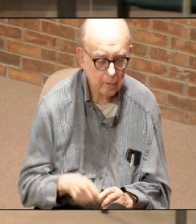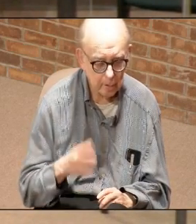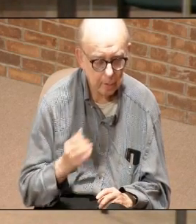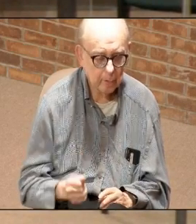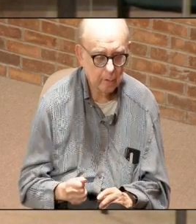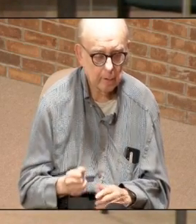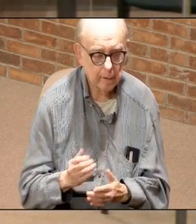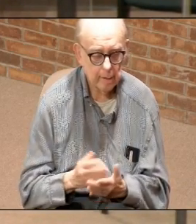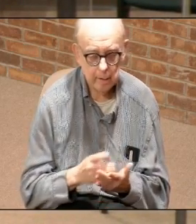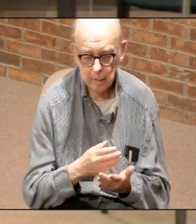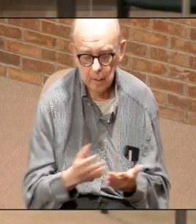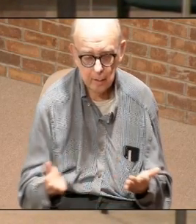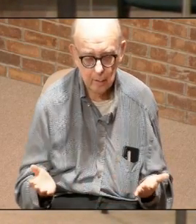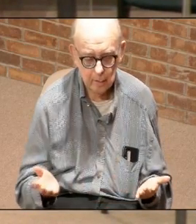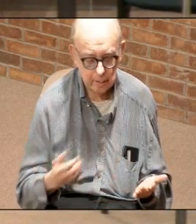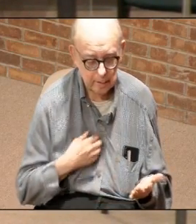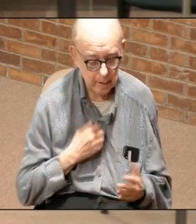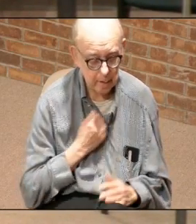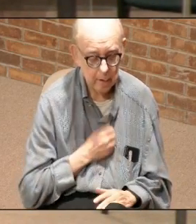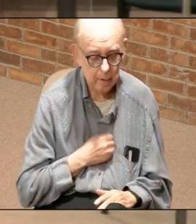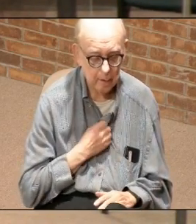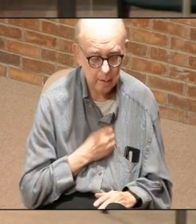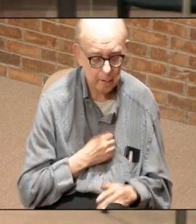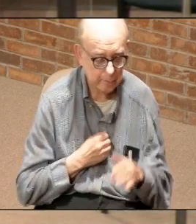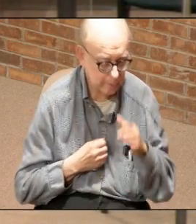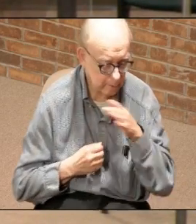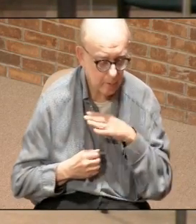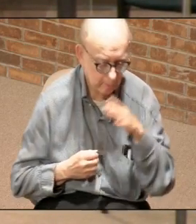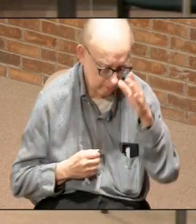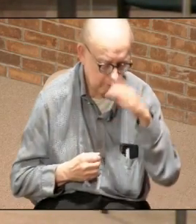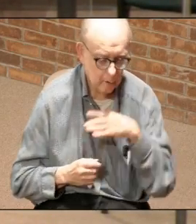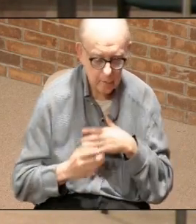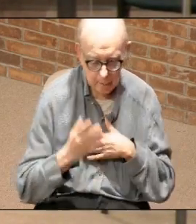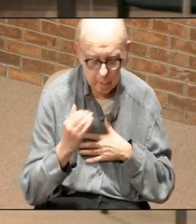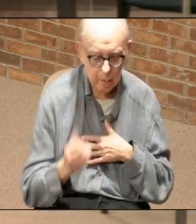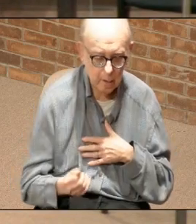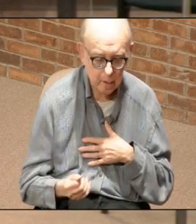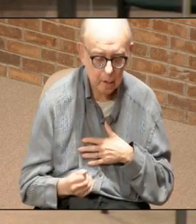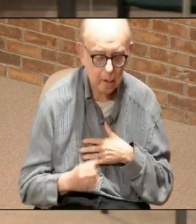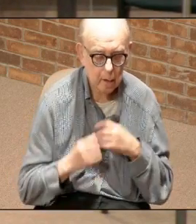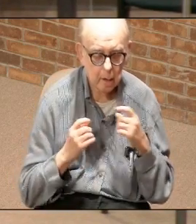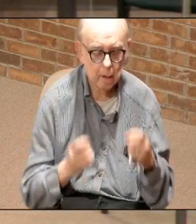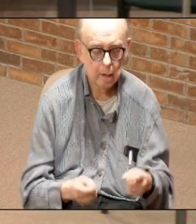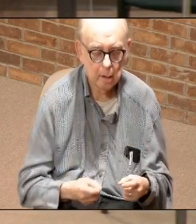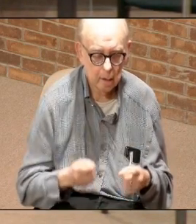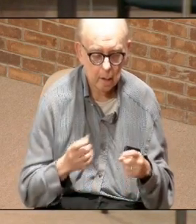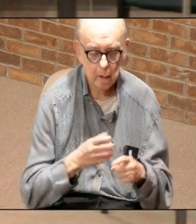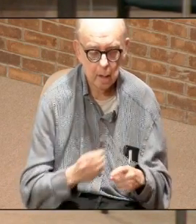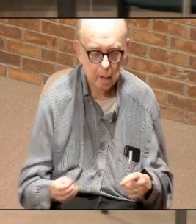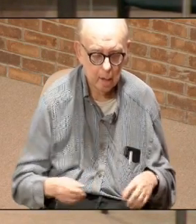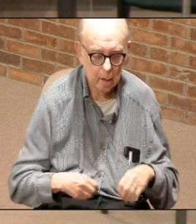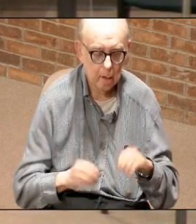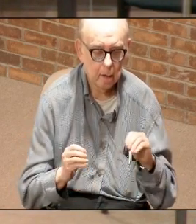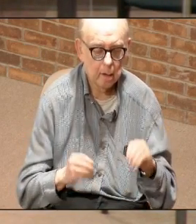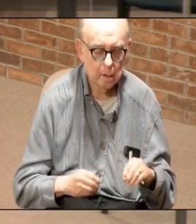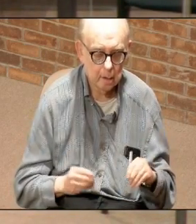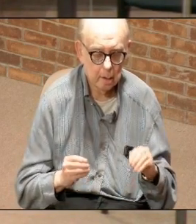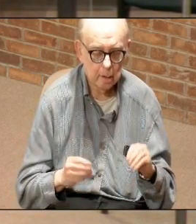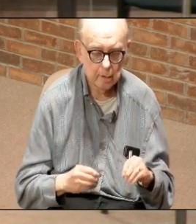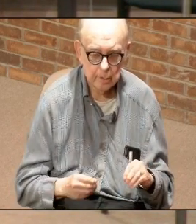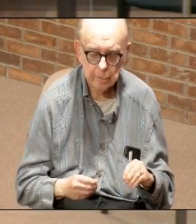because some of the things, I'm sorry, ladies and gentlemen, is because of sin, and cells